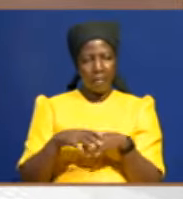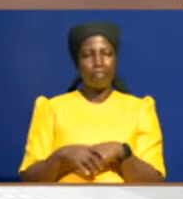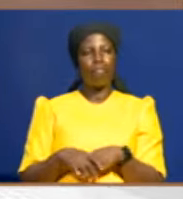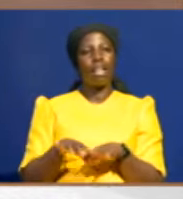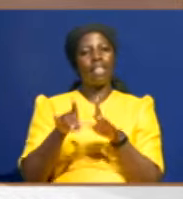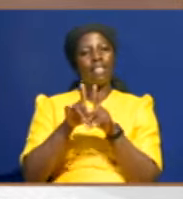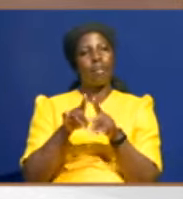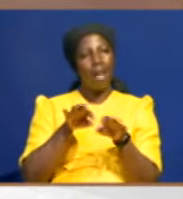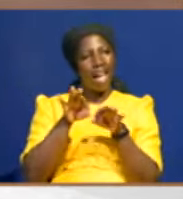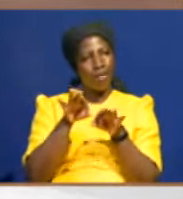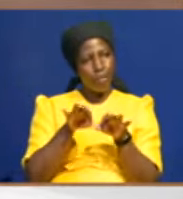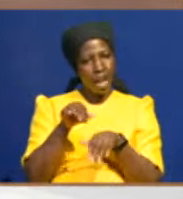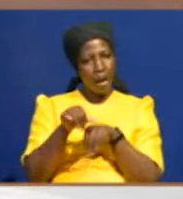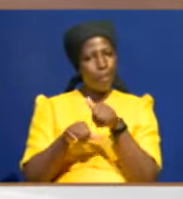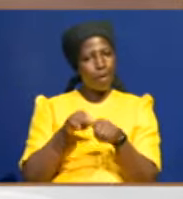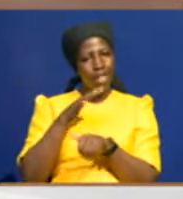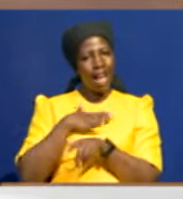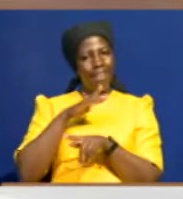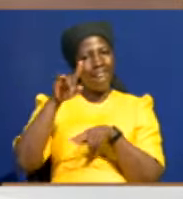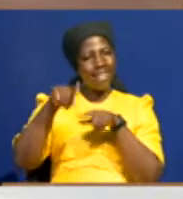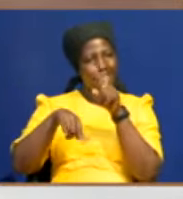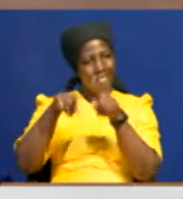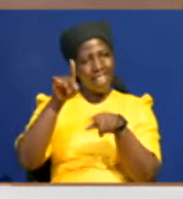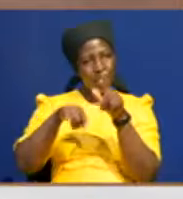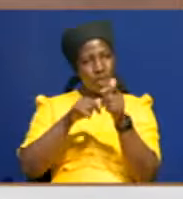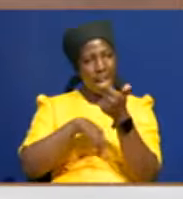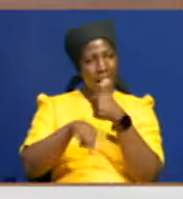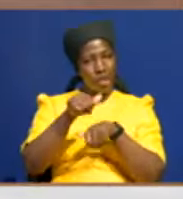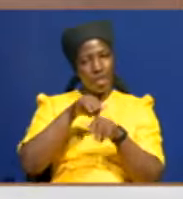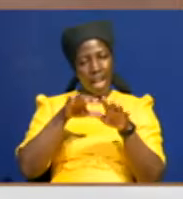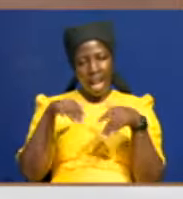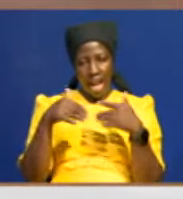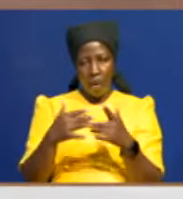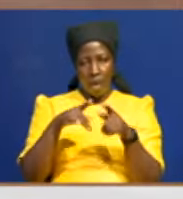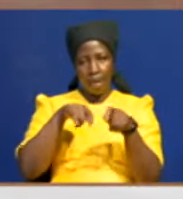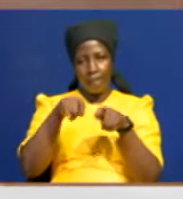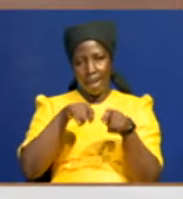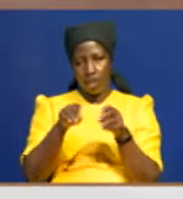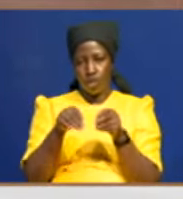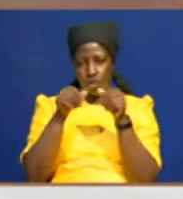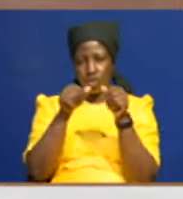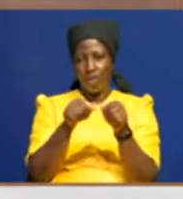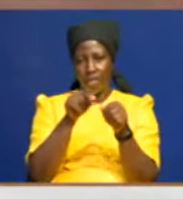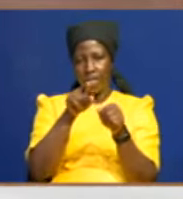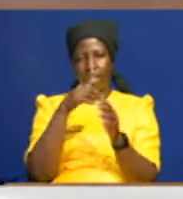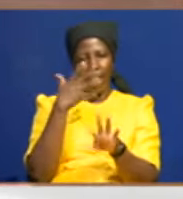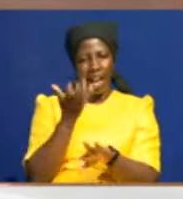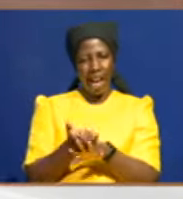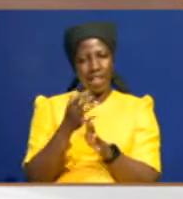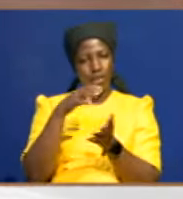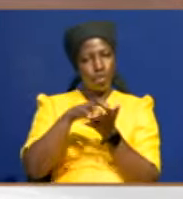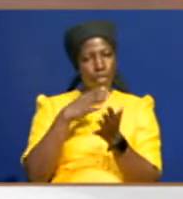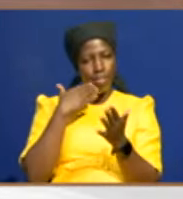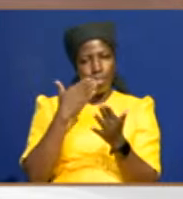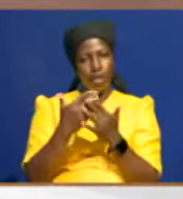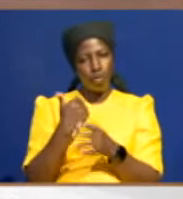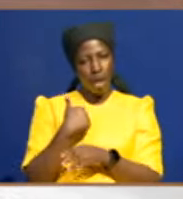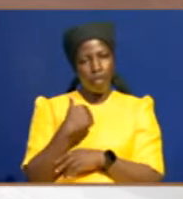described our diversification efforts and how we managed to deal with that very difficult situation, thanks to having an